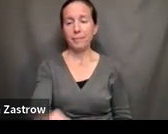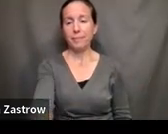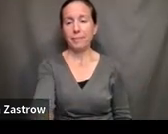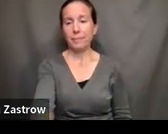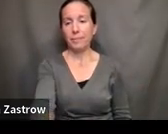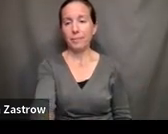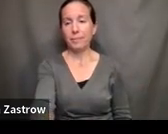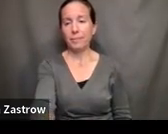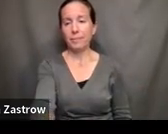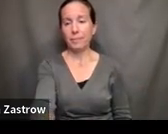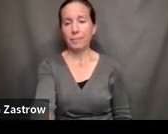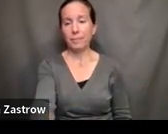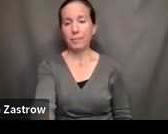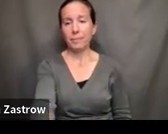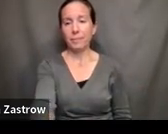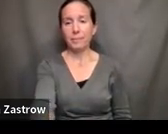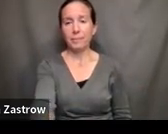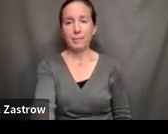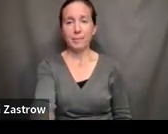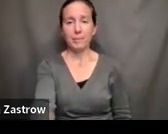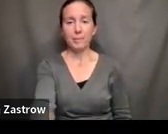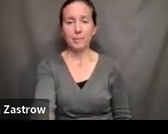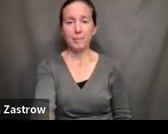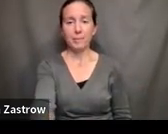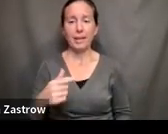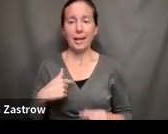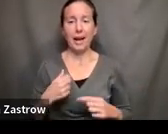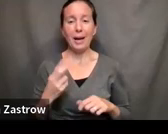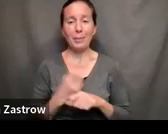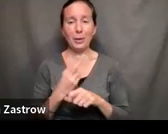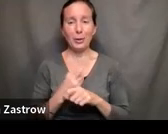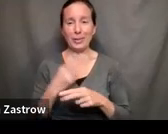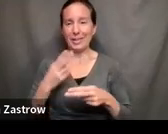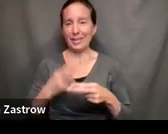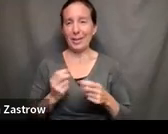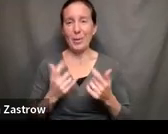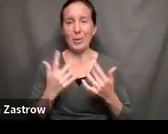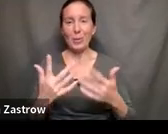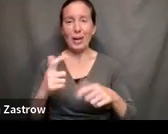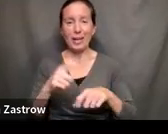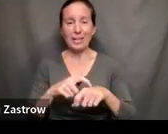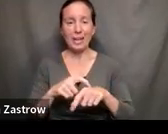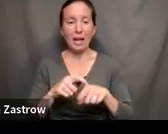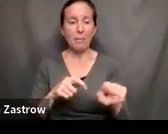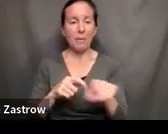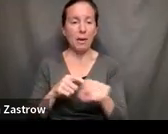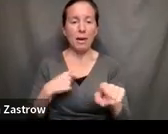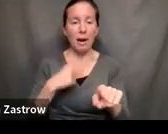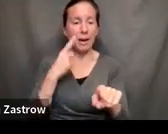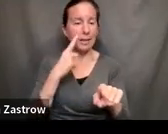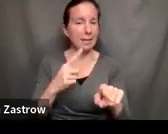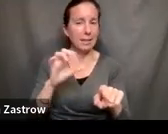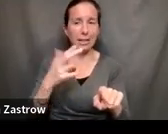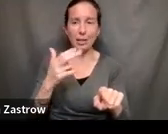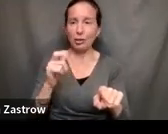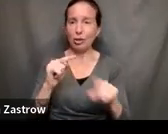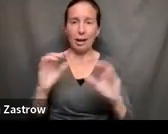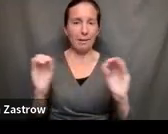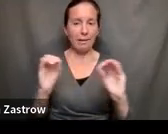I'm working on my skill of waiting. There aren't any in the chat just now, but.